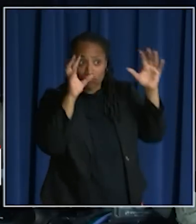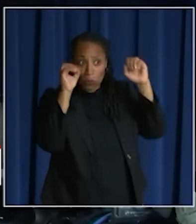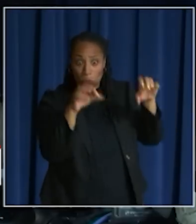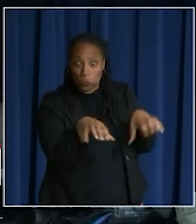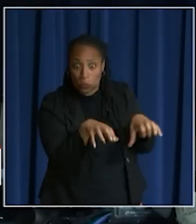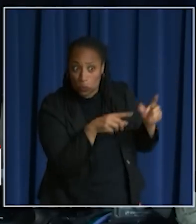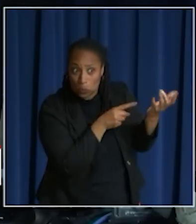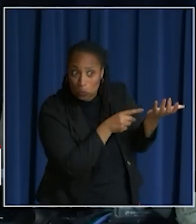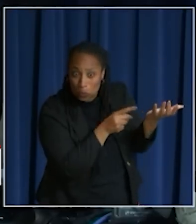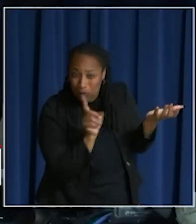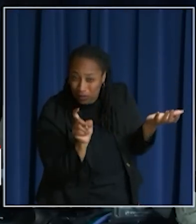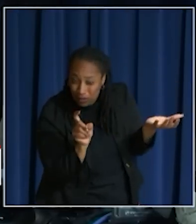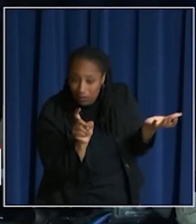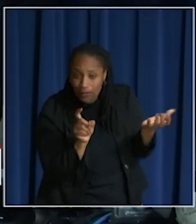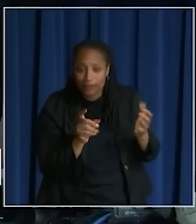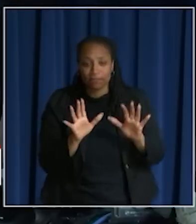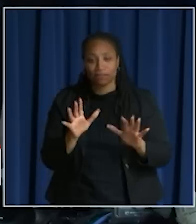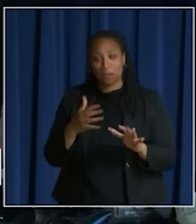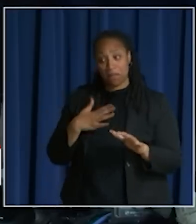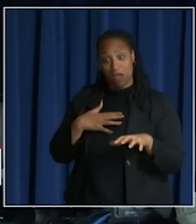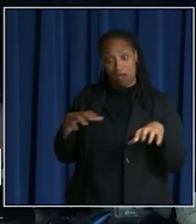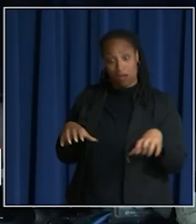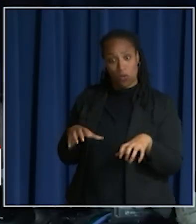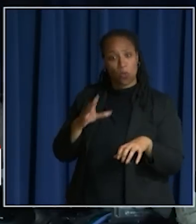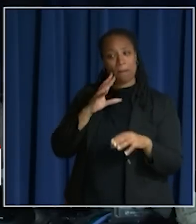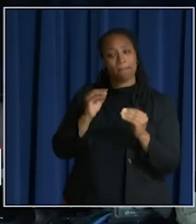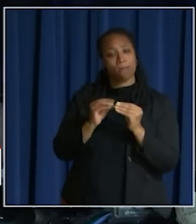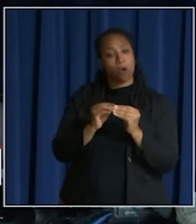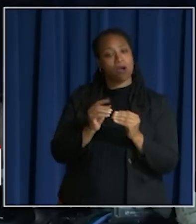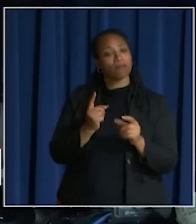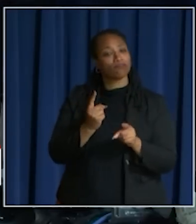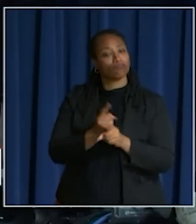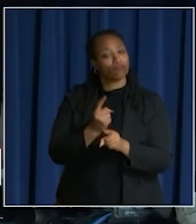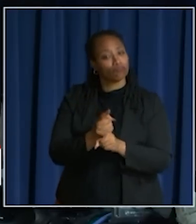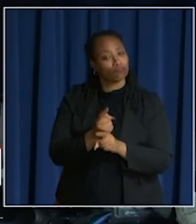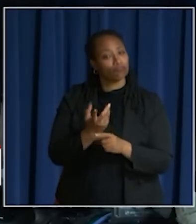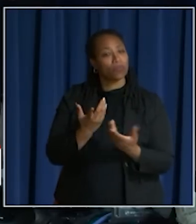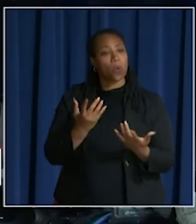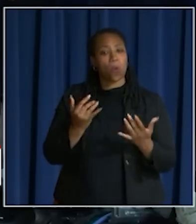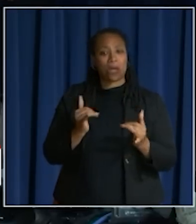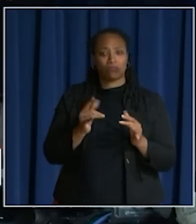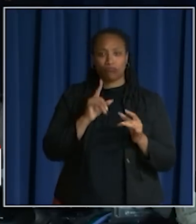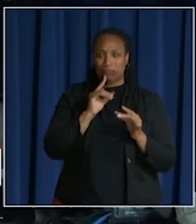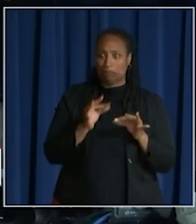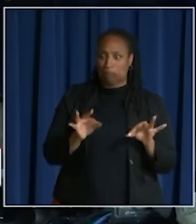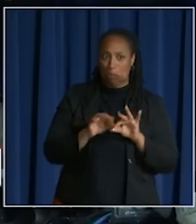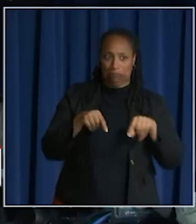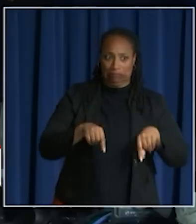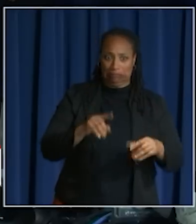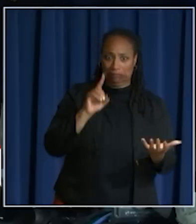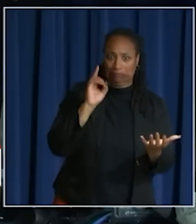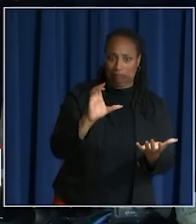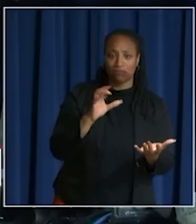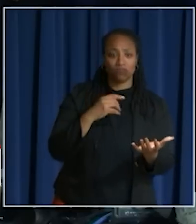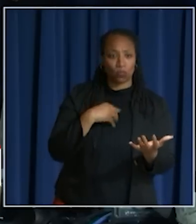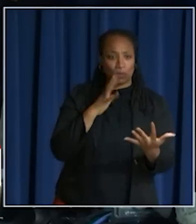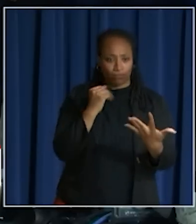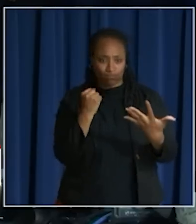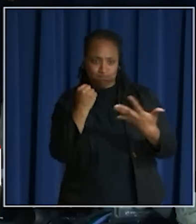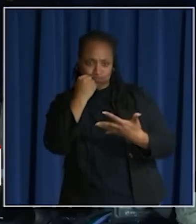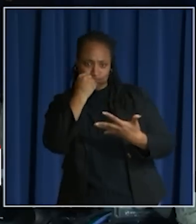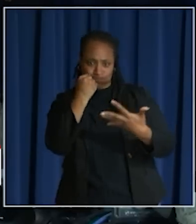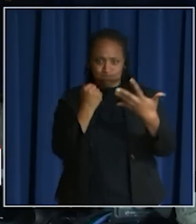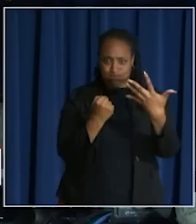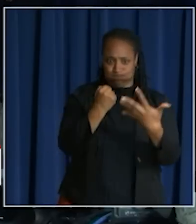appropriate for what I think is important for the district. And what's important for the district is that we can take care of